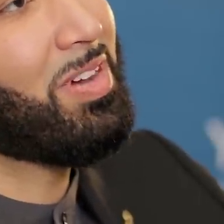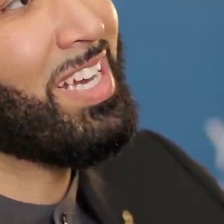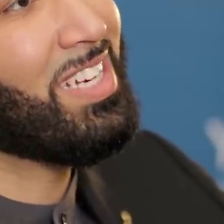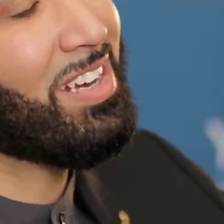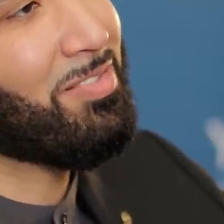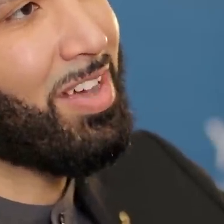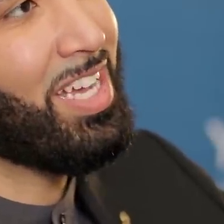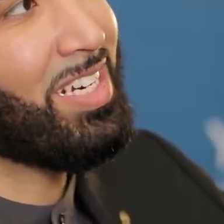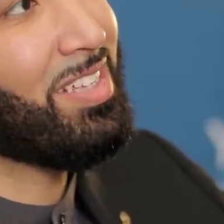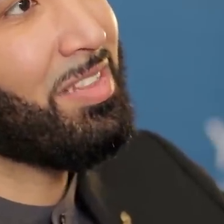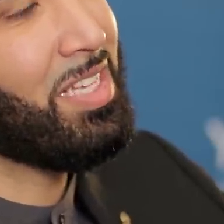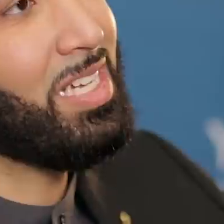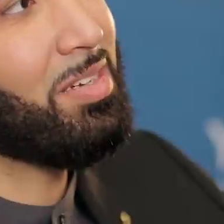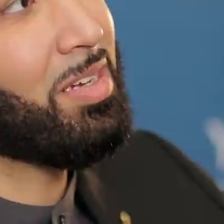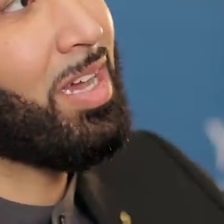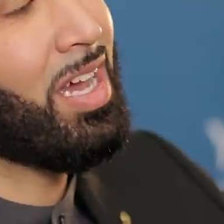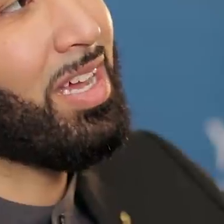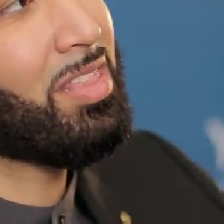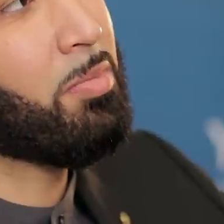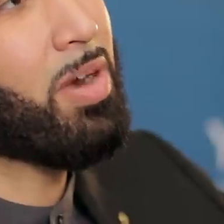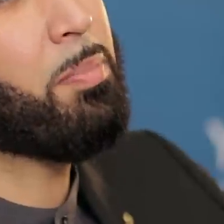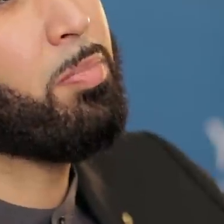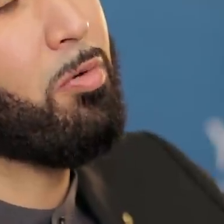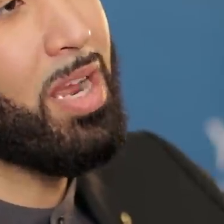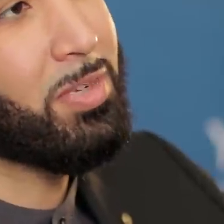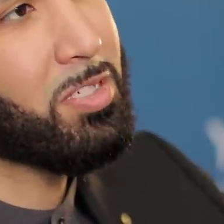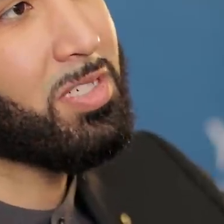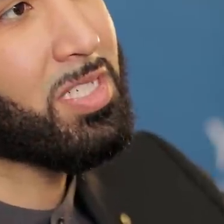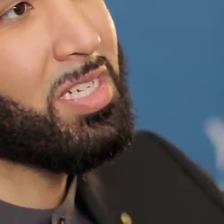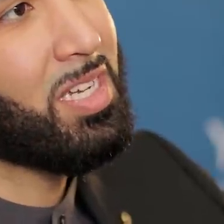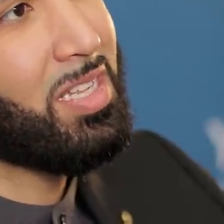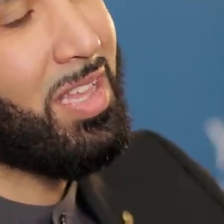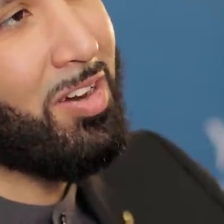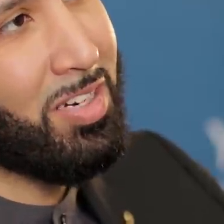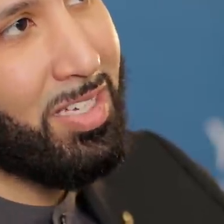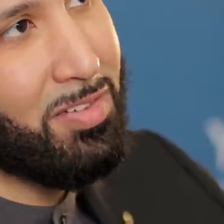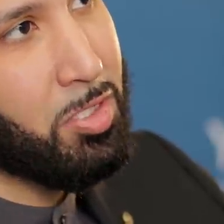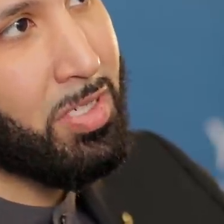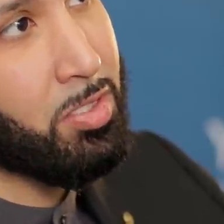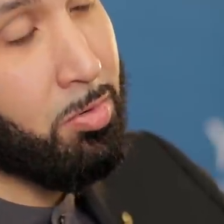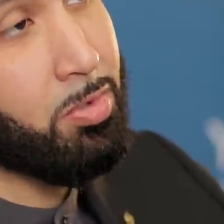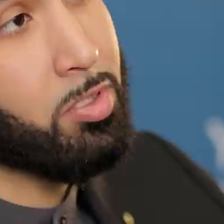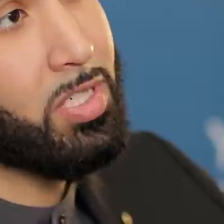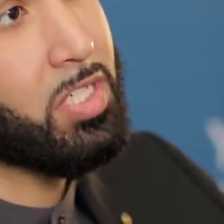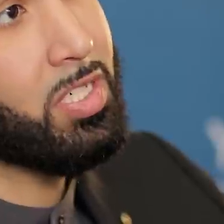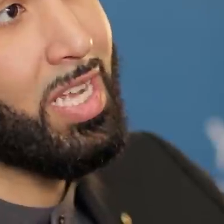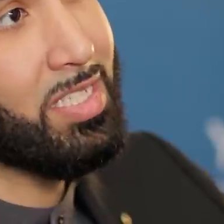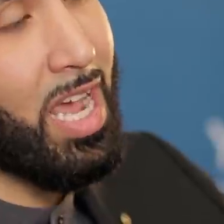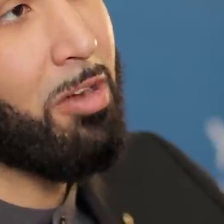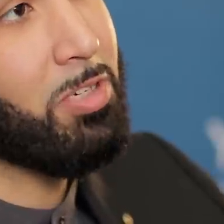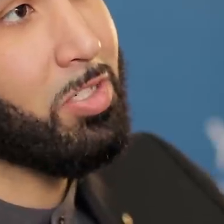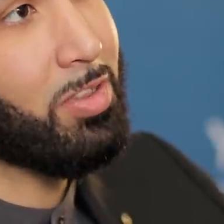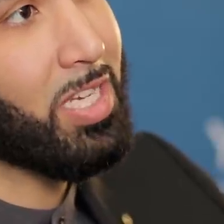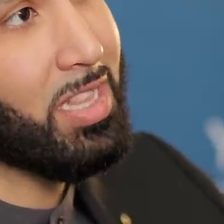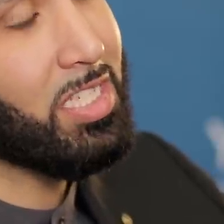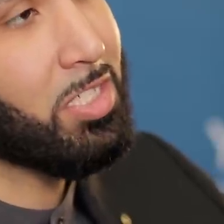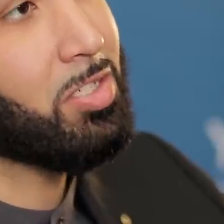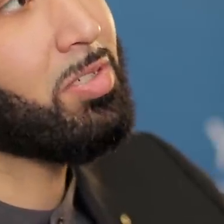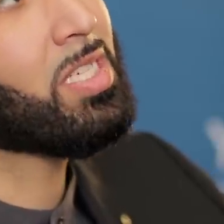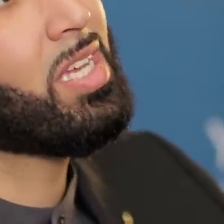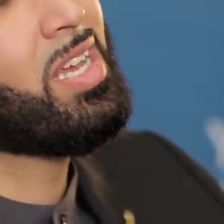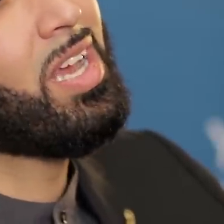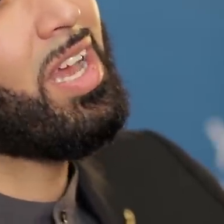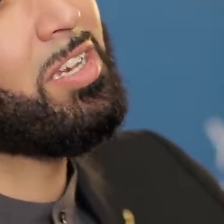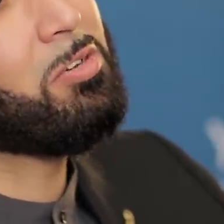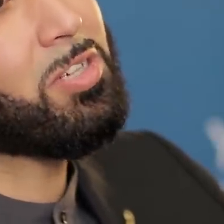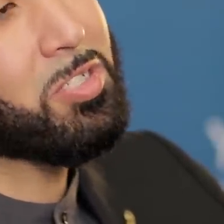you've identified the proper parameters that are given to us through the tradition as to how we should look at these